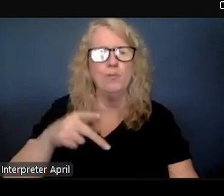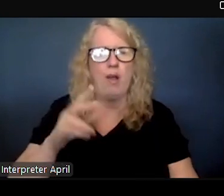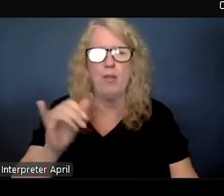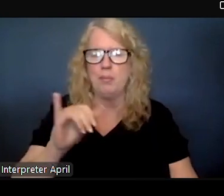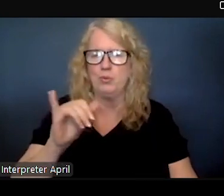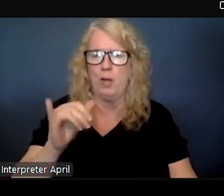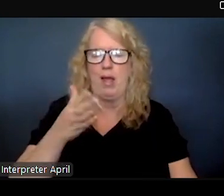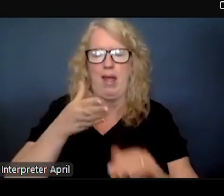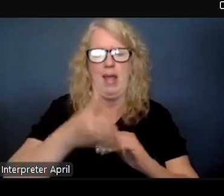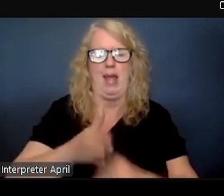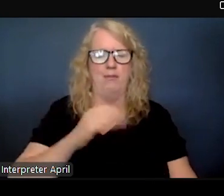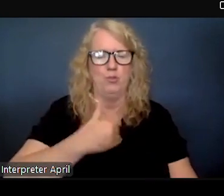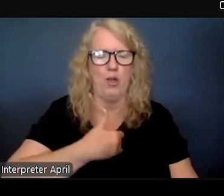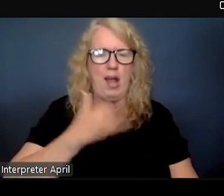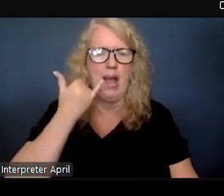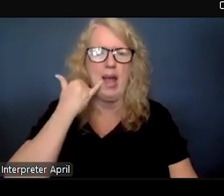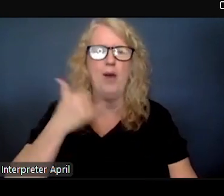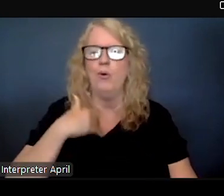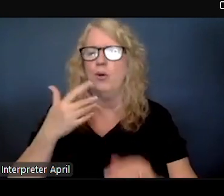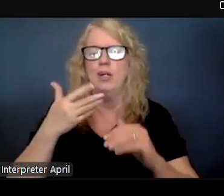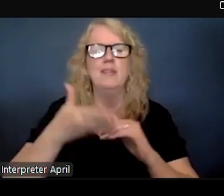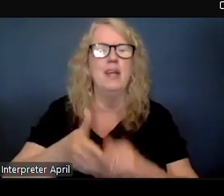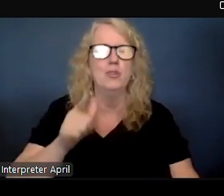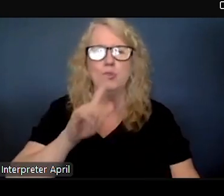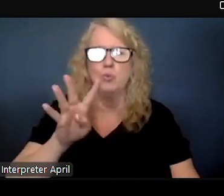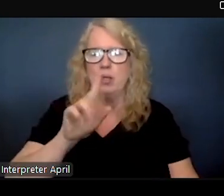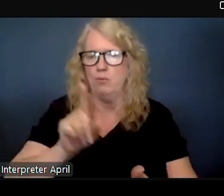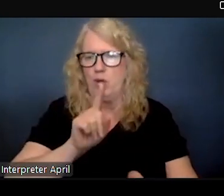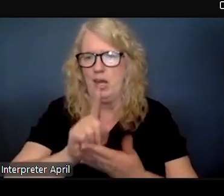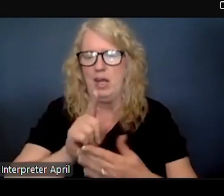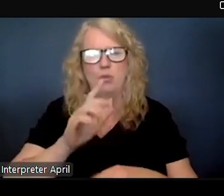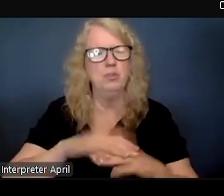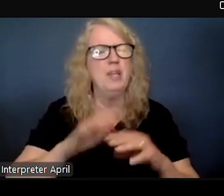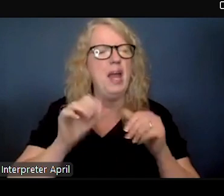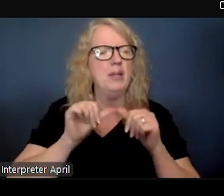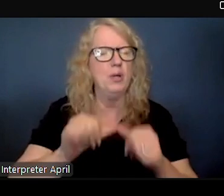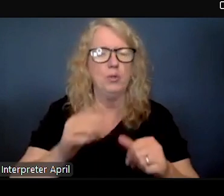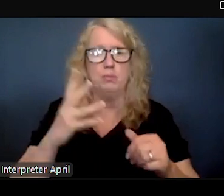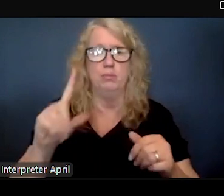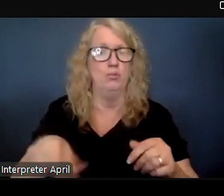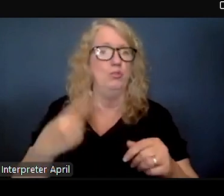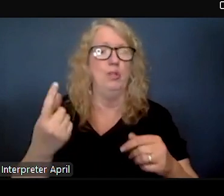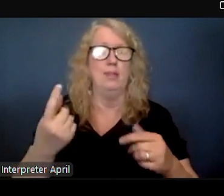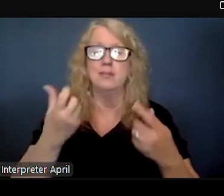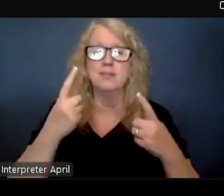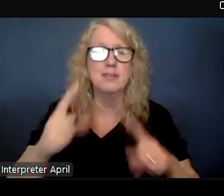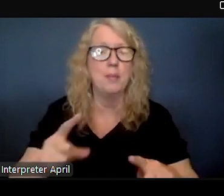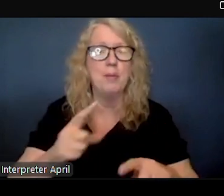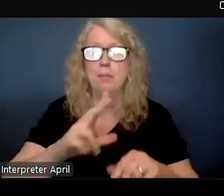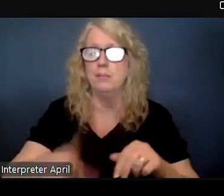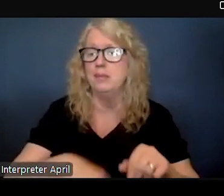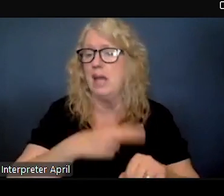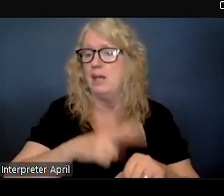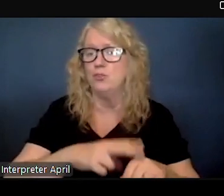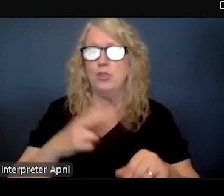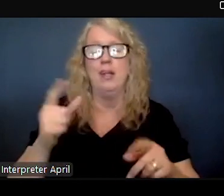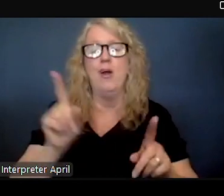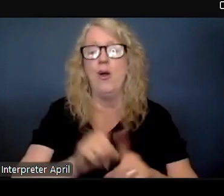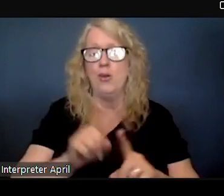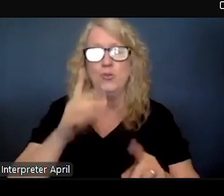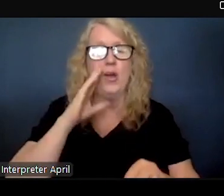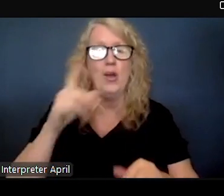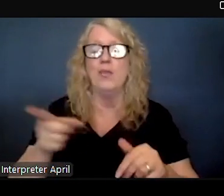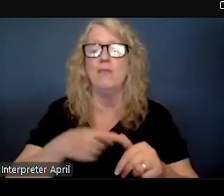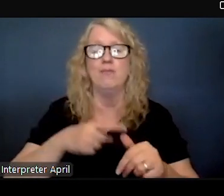well after our runs within the next 24 hours, but then ongoing. So it was just coming up naturally. And then also our